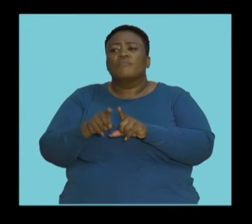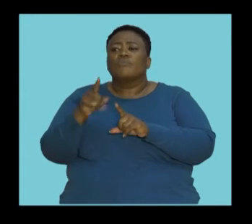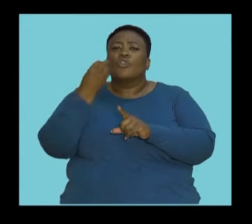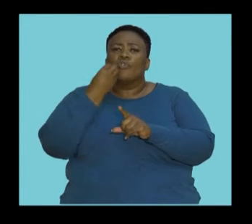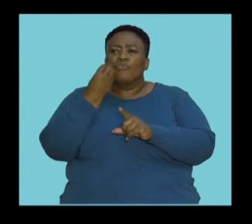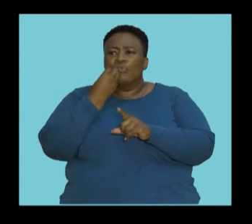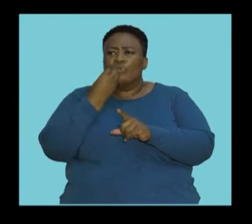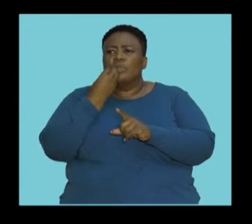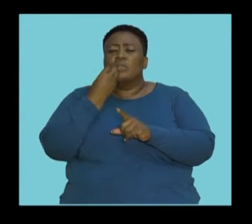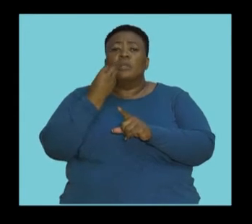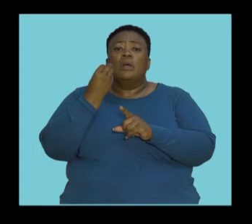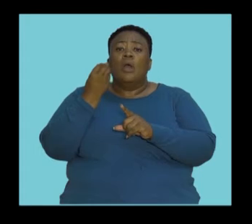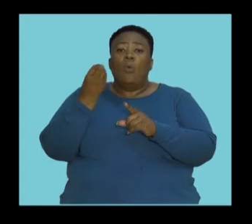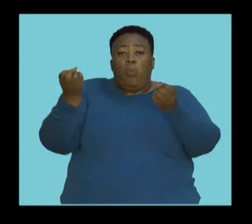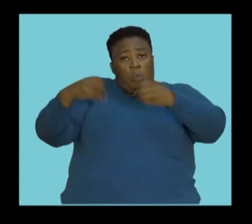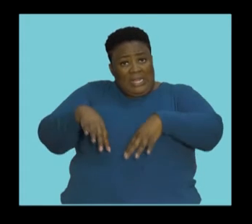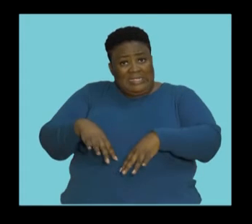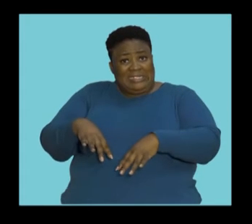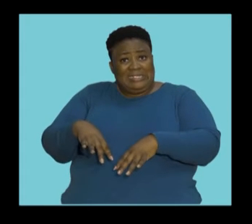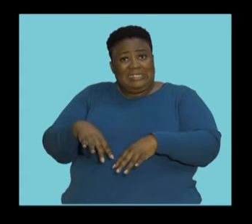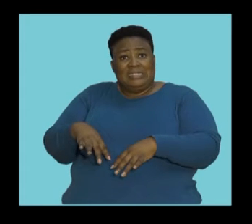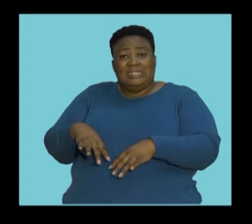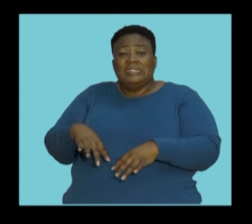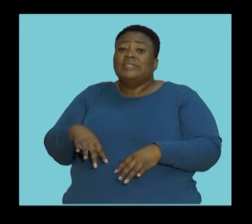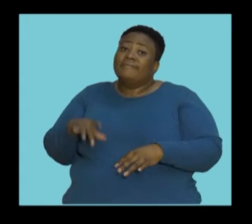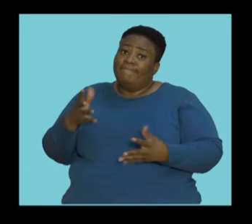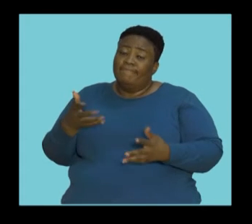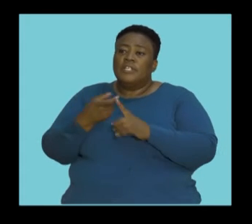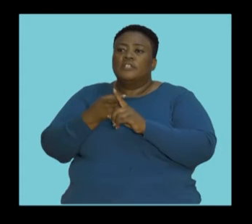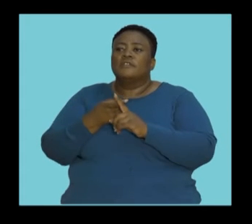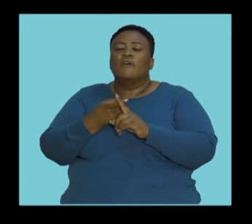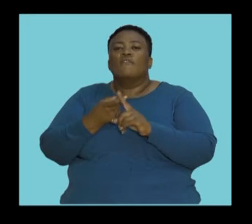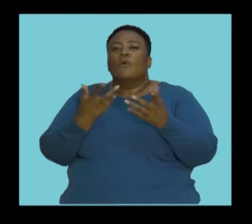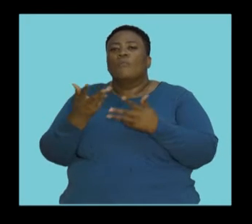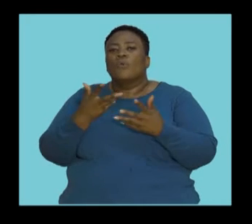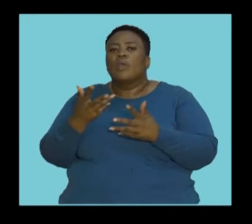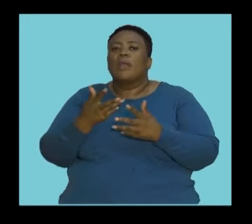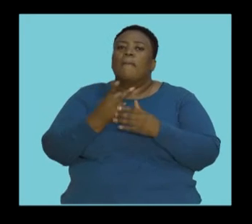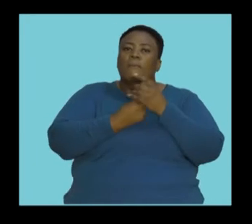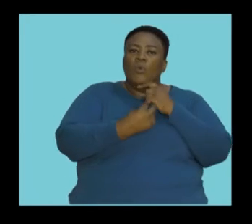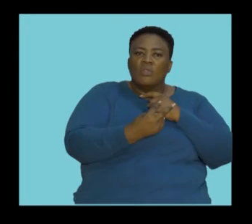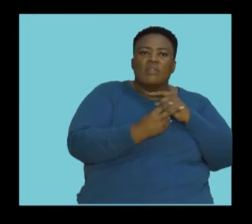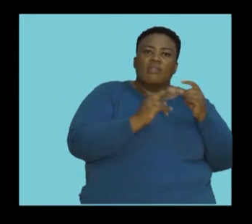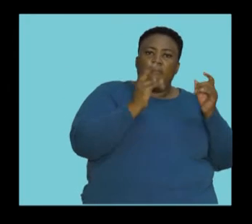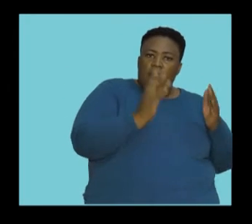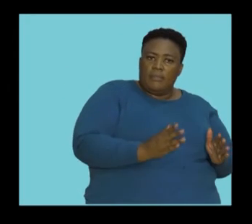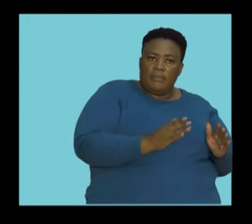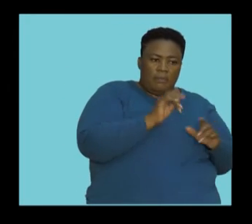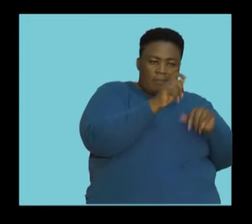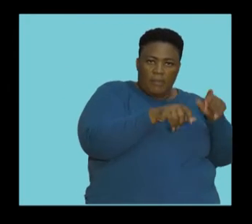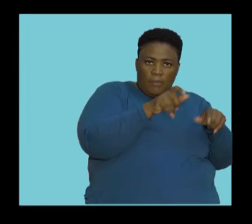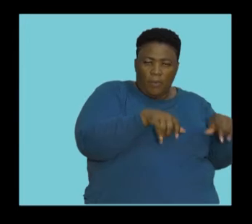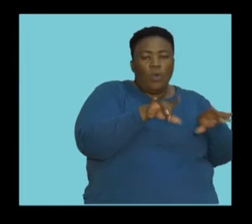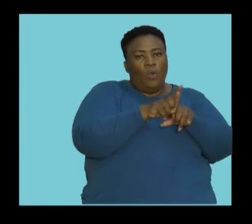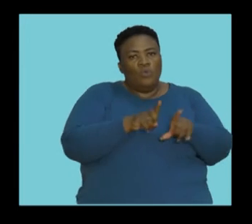influences food security is the wastage of food. And this wastage of food comes from both from a consumer perspective as well